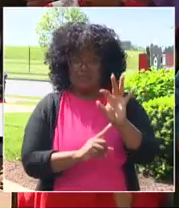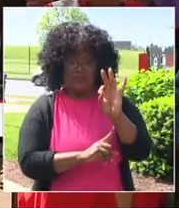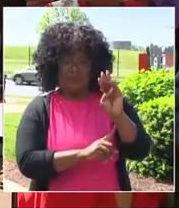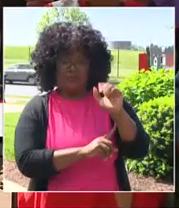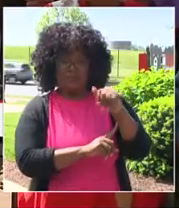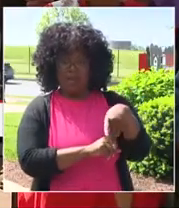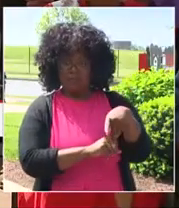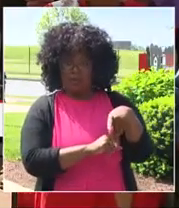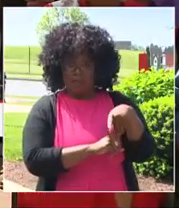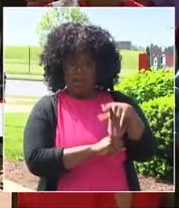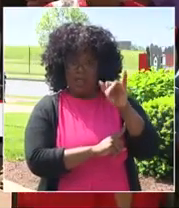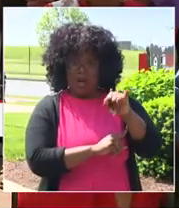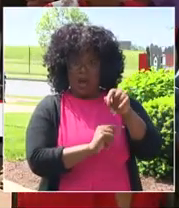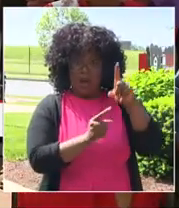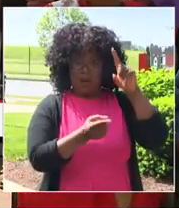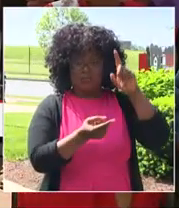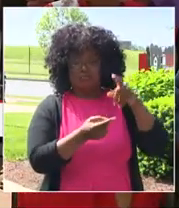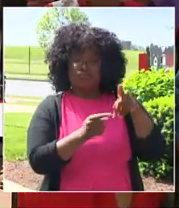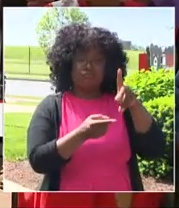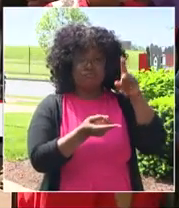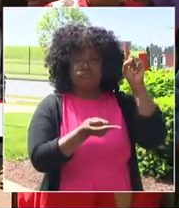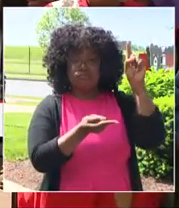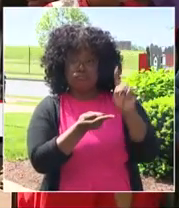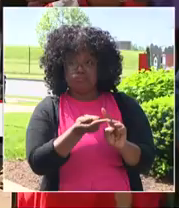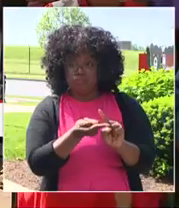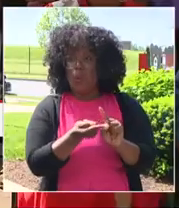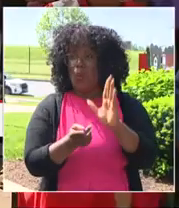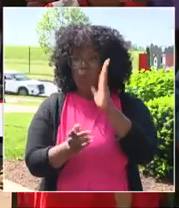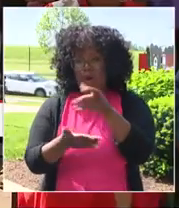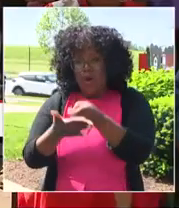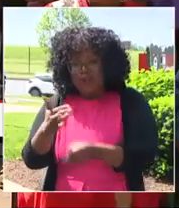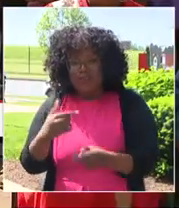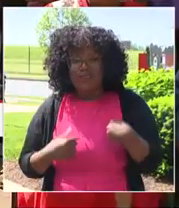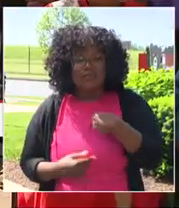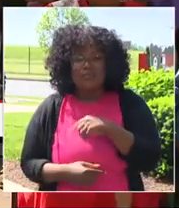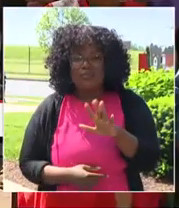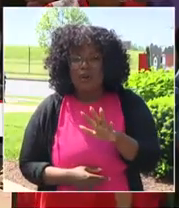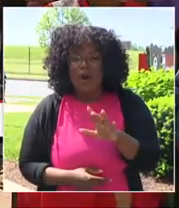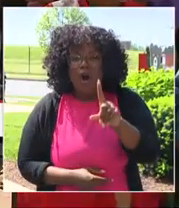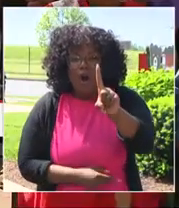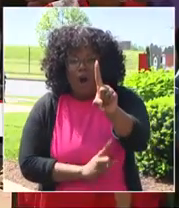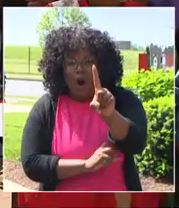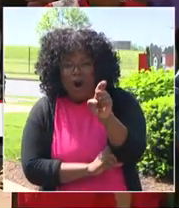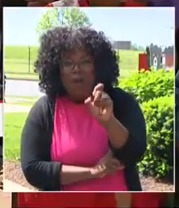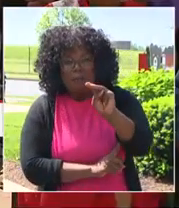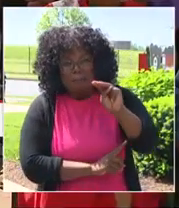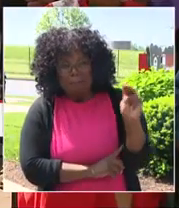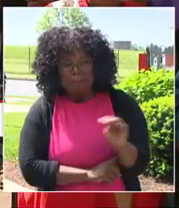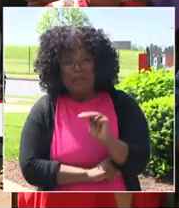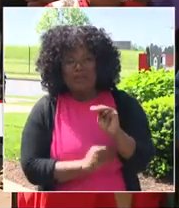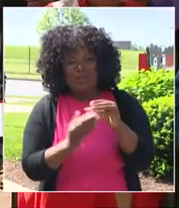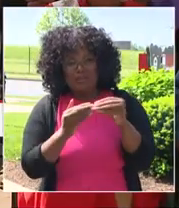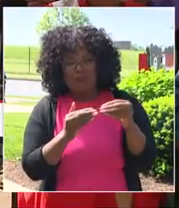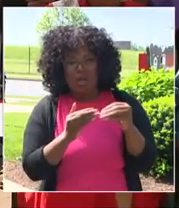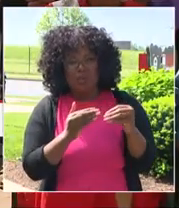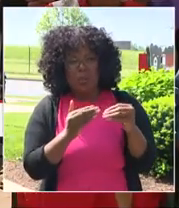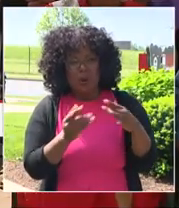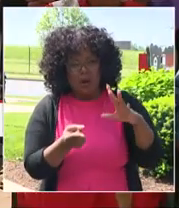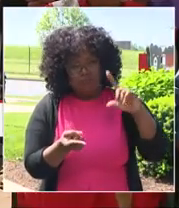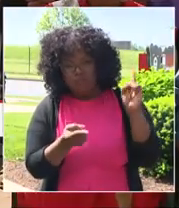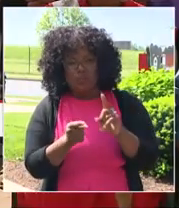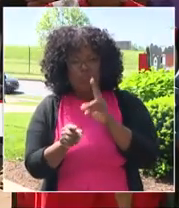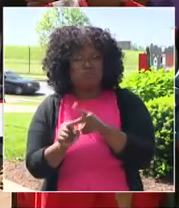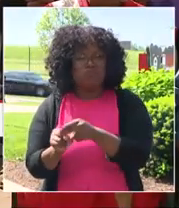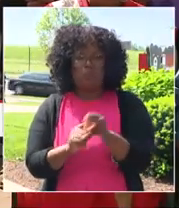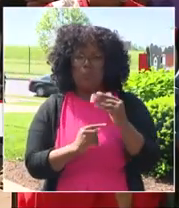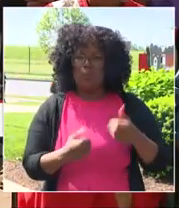would cost Children's National an estimated hundreds of millions of dollars. A cut of